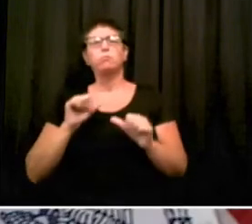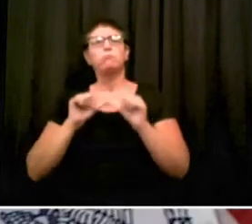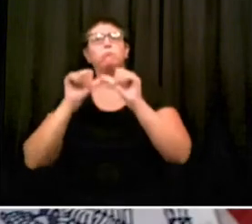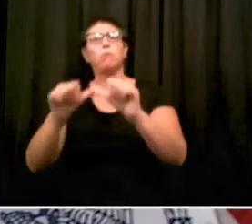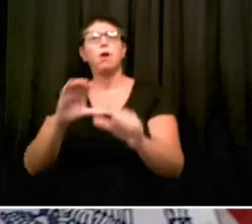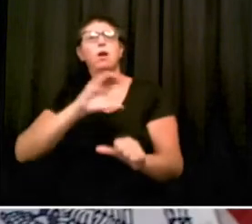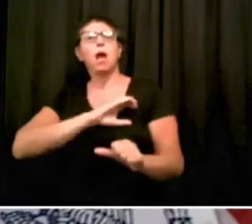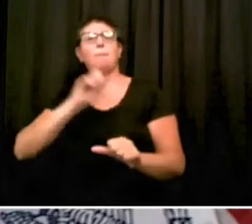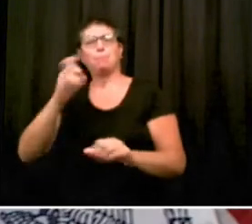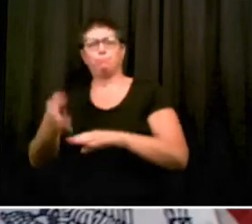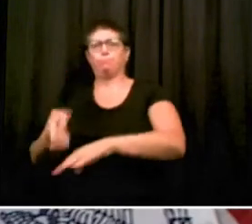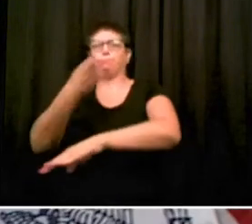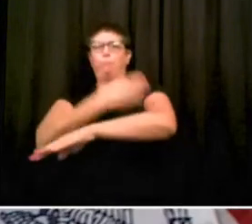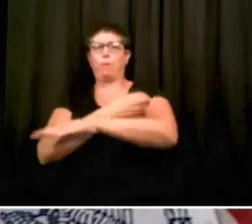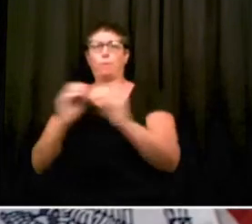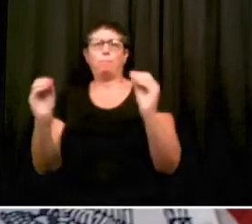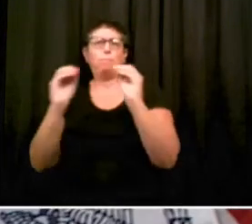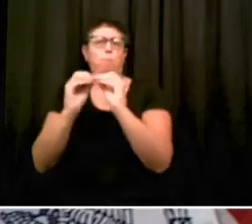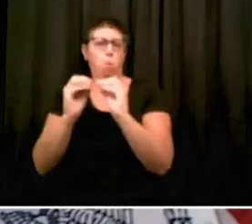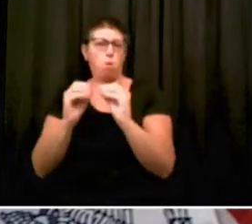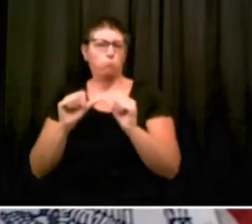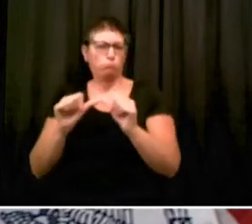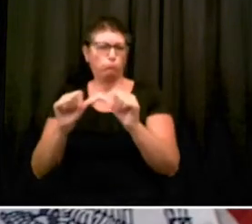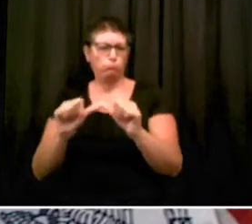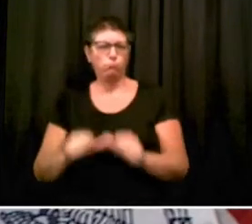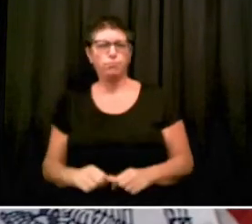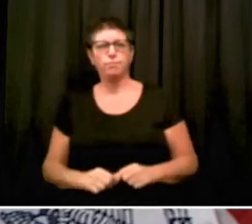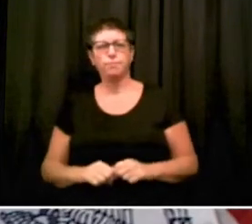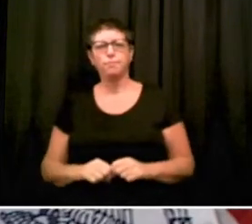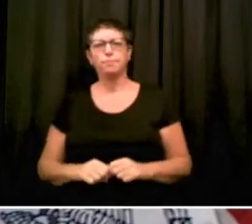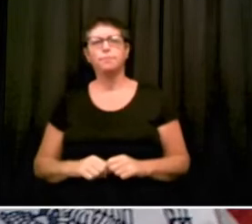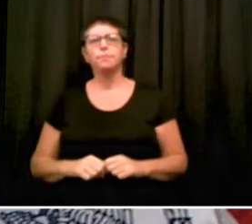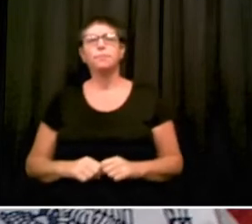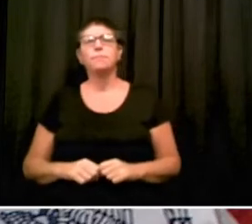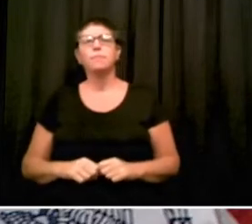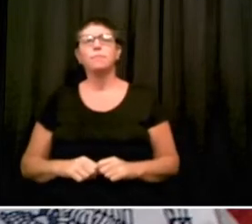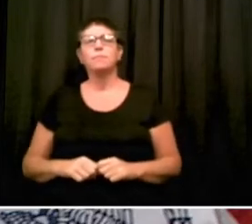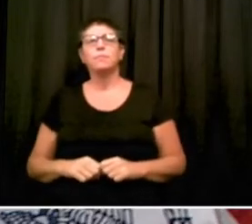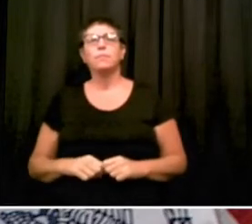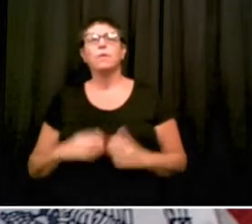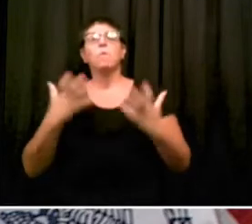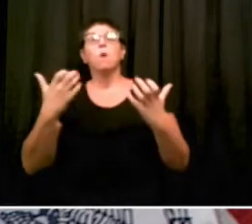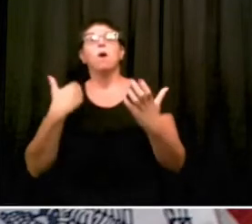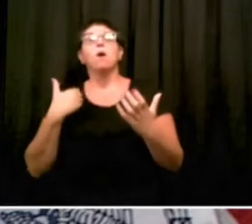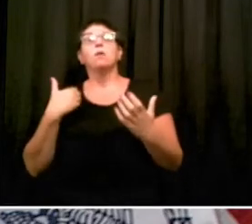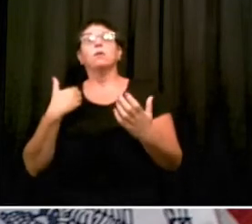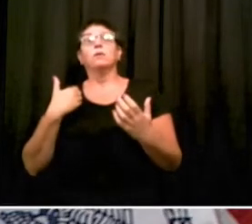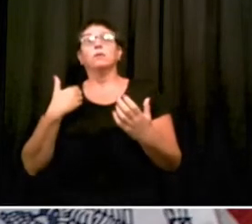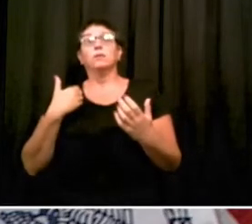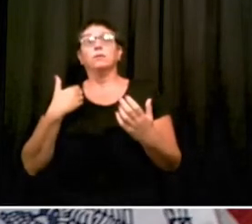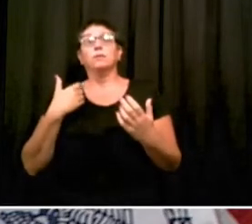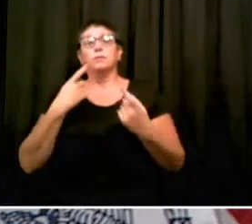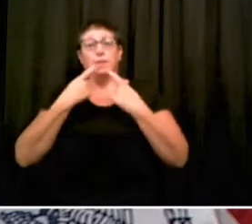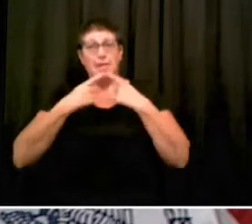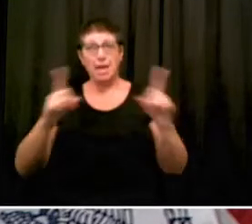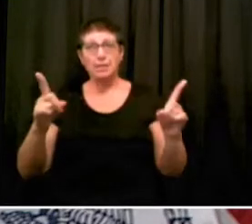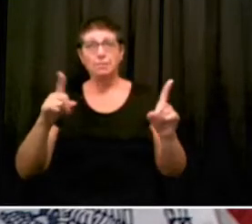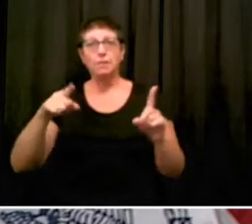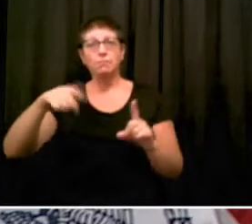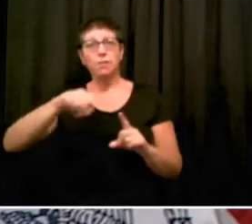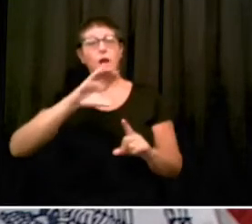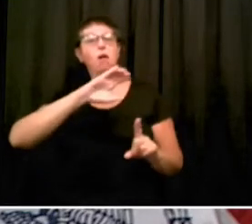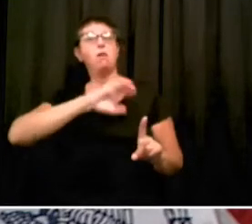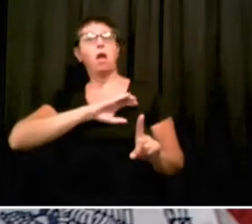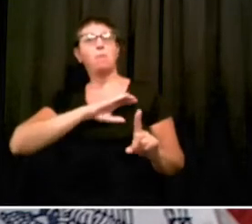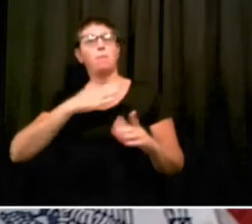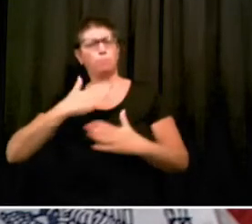obvious. But we can simultaneously say that we appreciate that the vast majority of officers are in this work for a profound